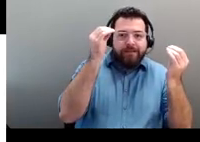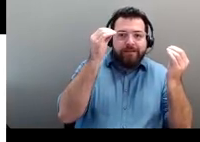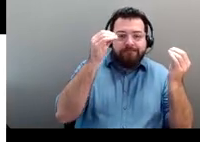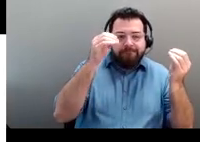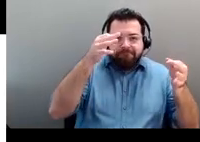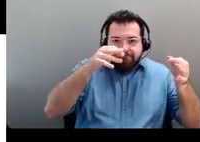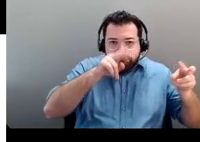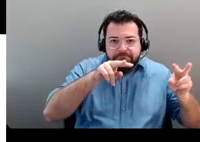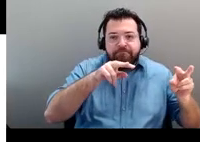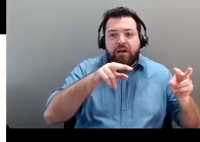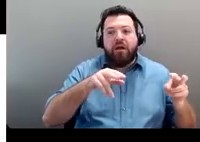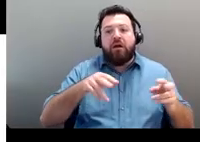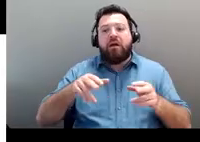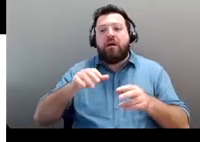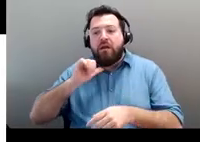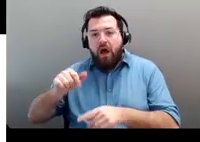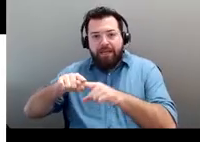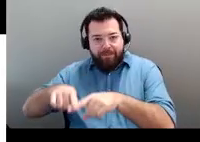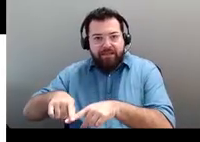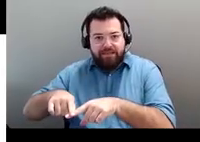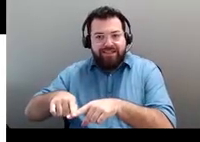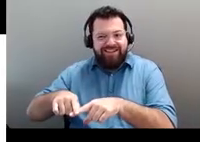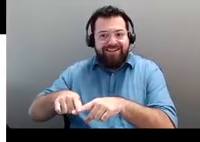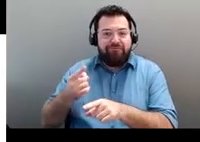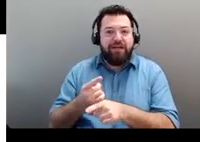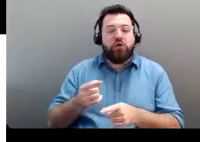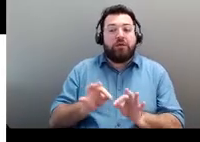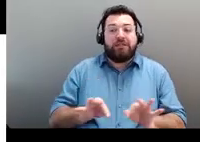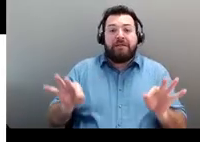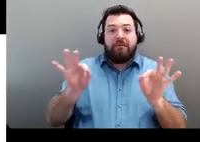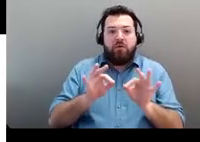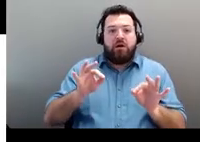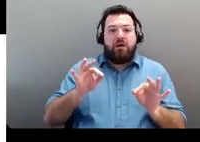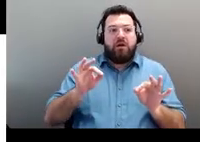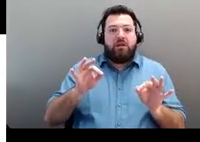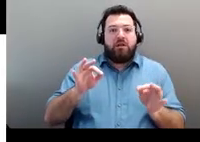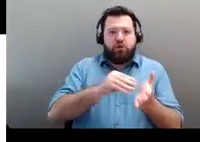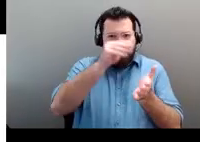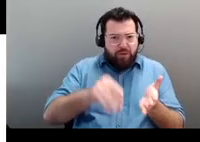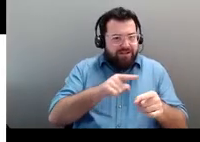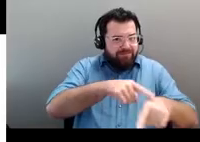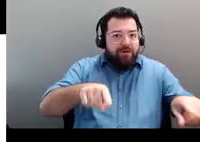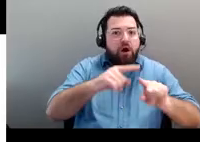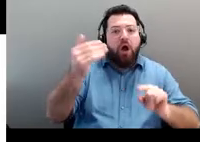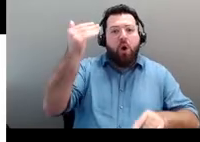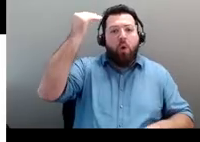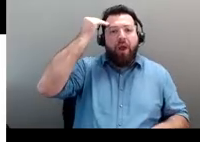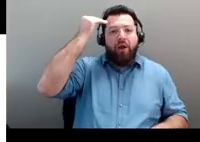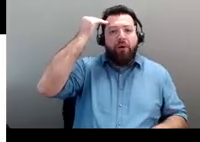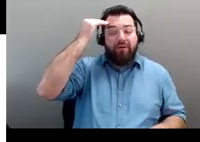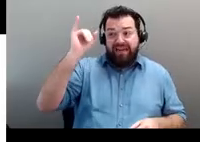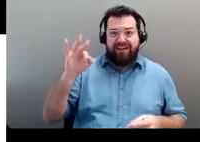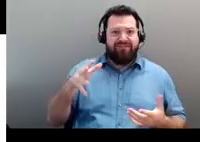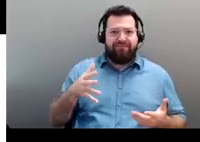it's important to have students just be aware of this stuff. If this stuff is happening already just a couple years